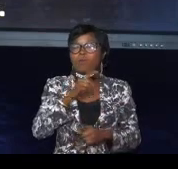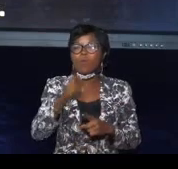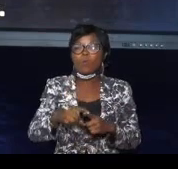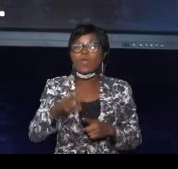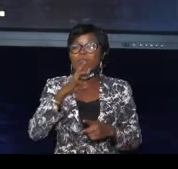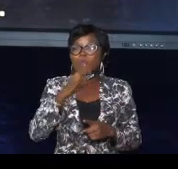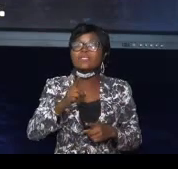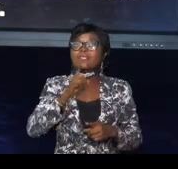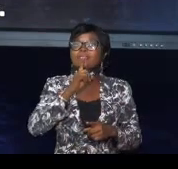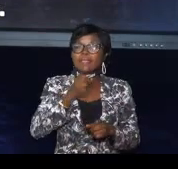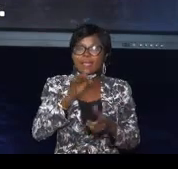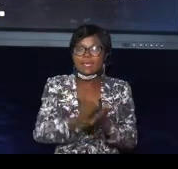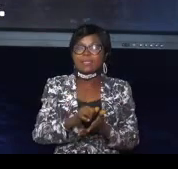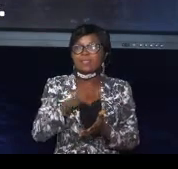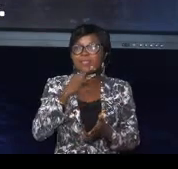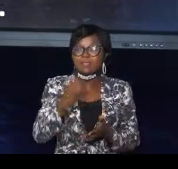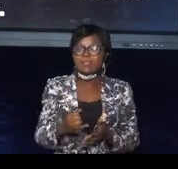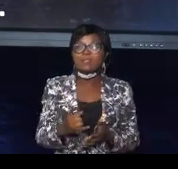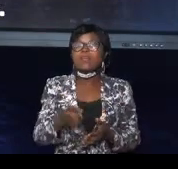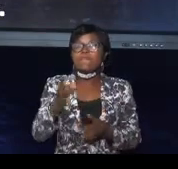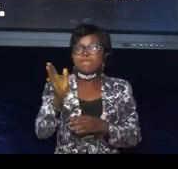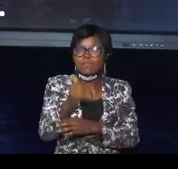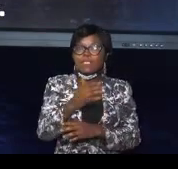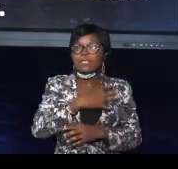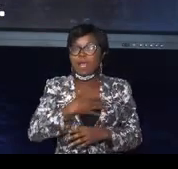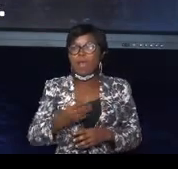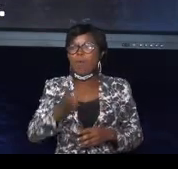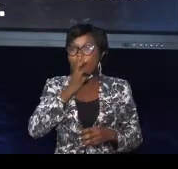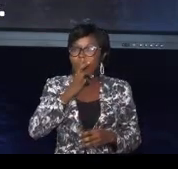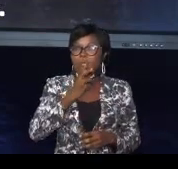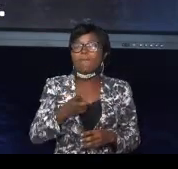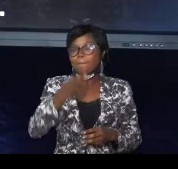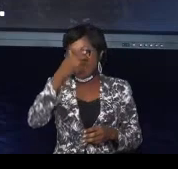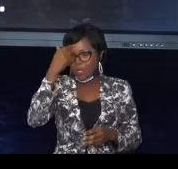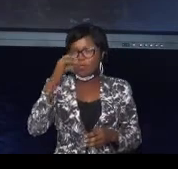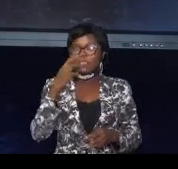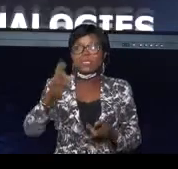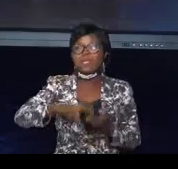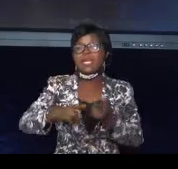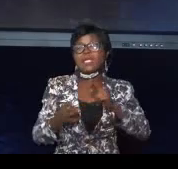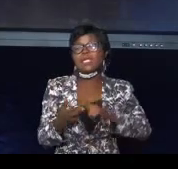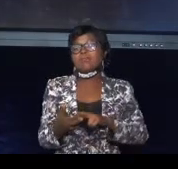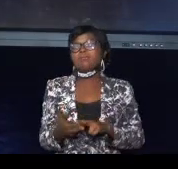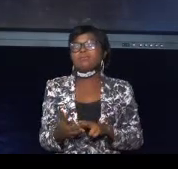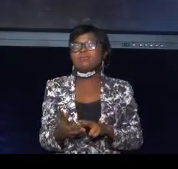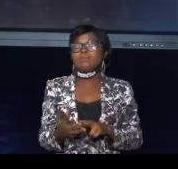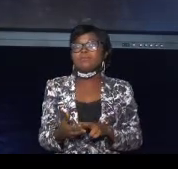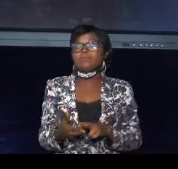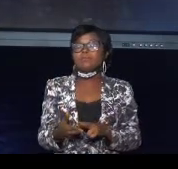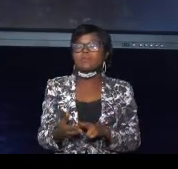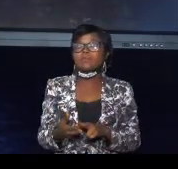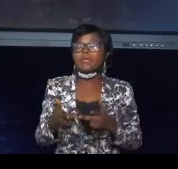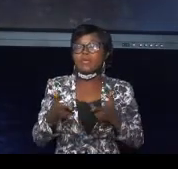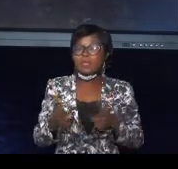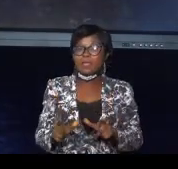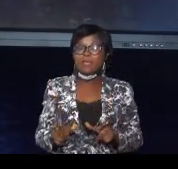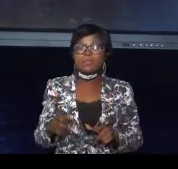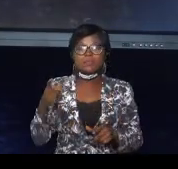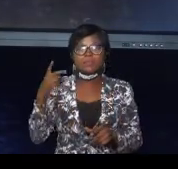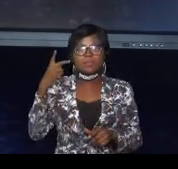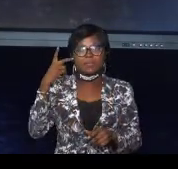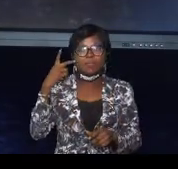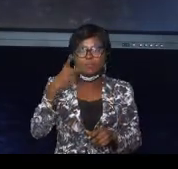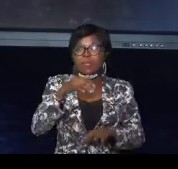water, it's an analogy because they are related. Let's move on. Let's look